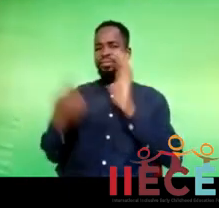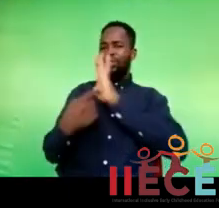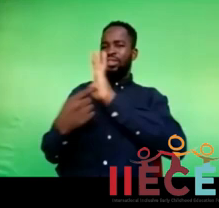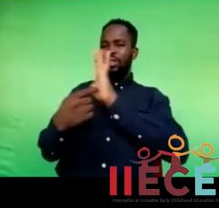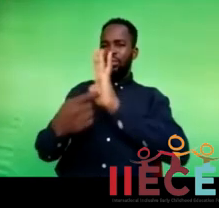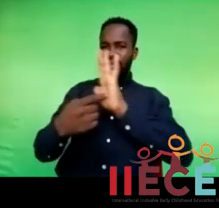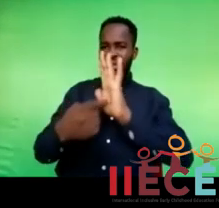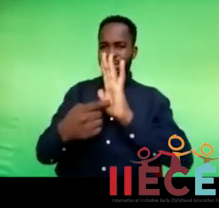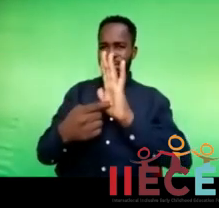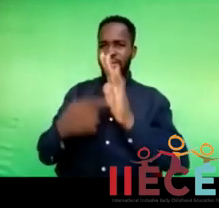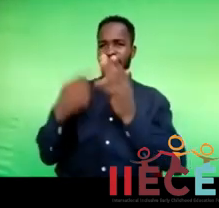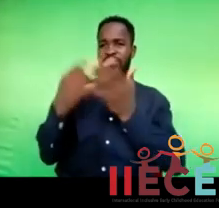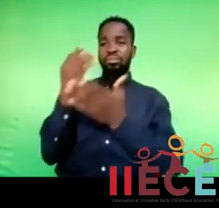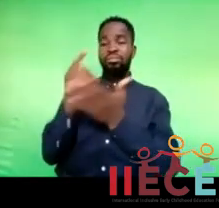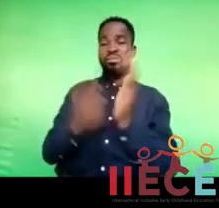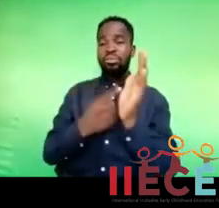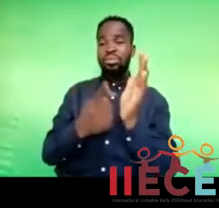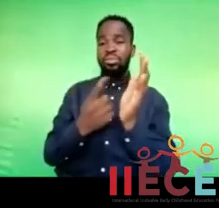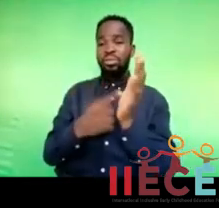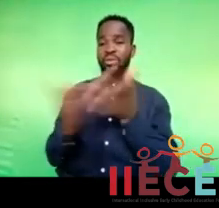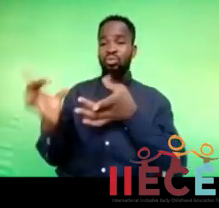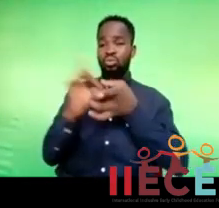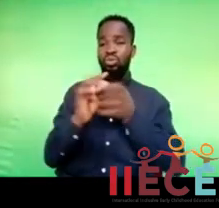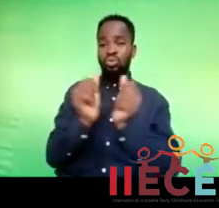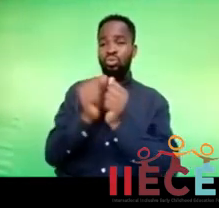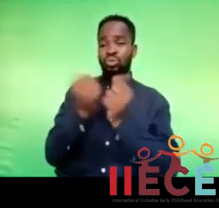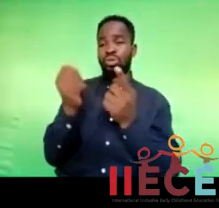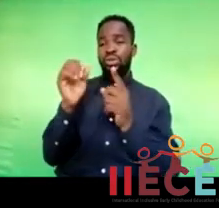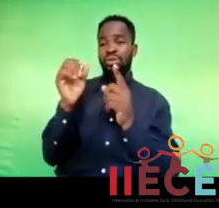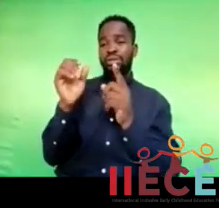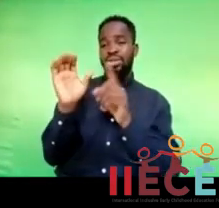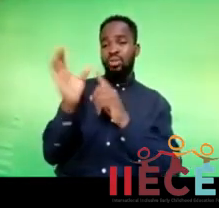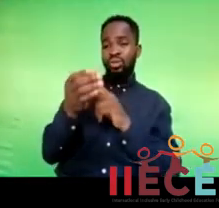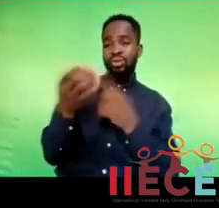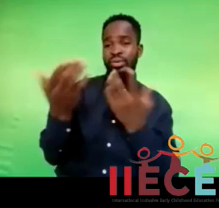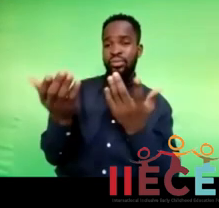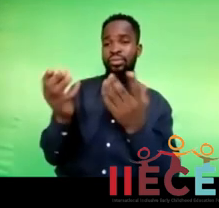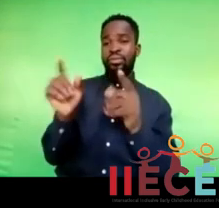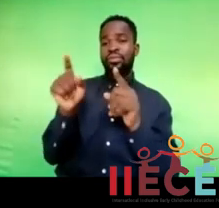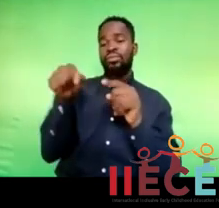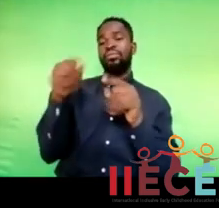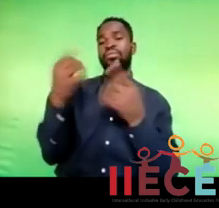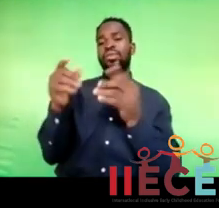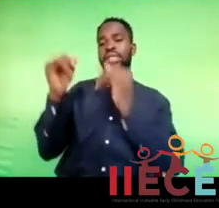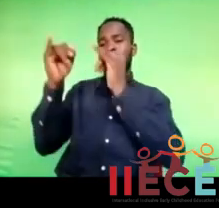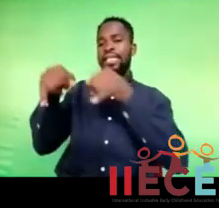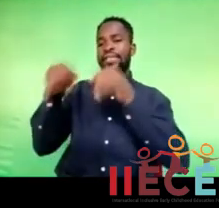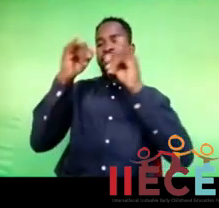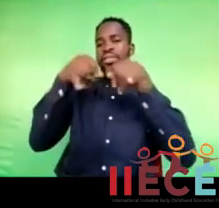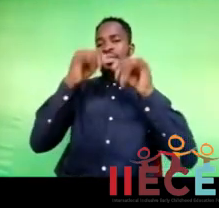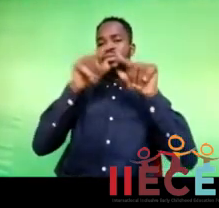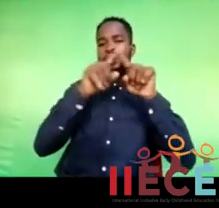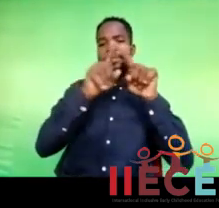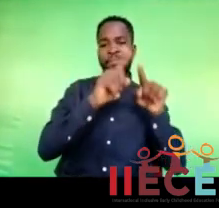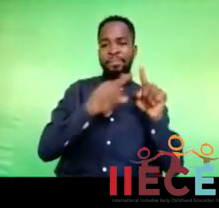accompany the condition. And it differs from individual to individual. We do say there are no